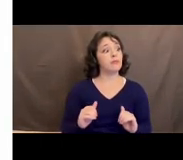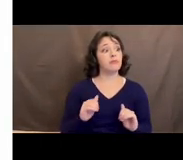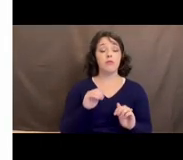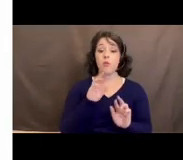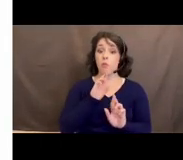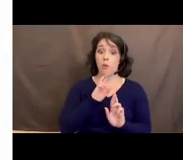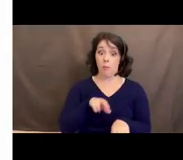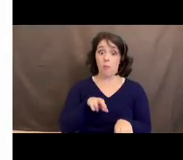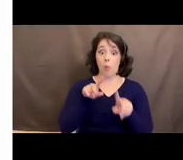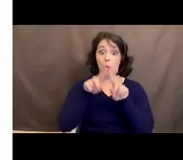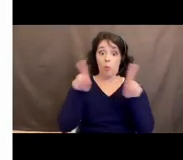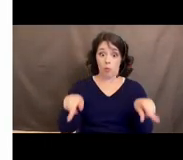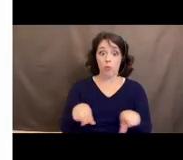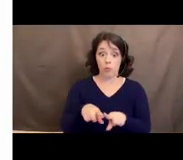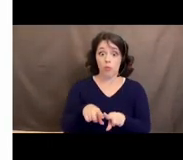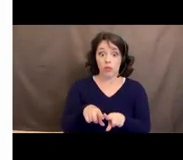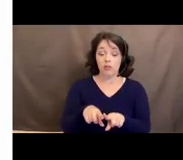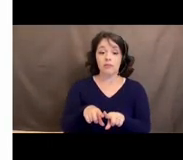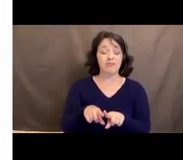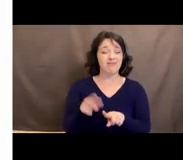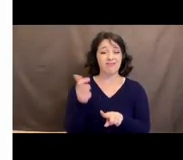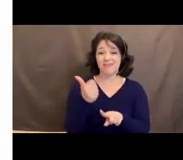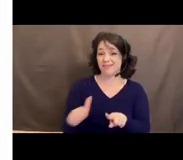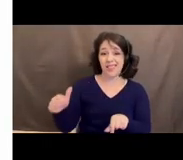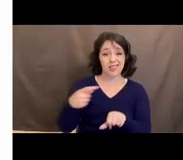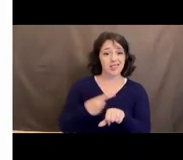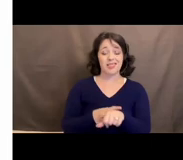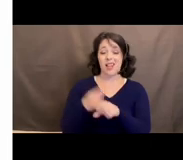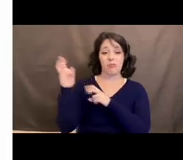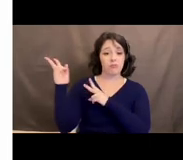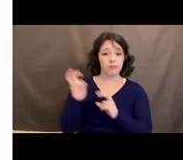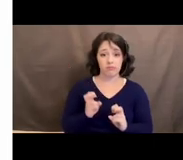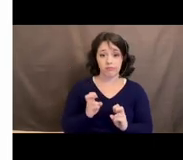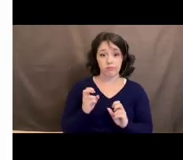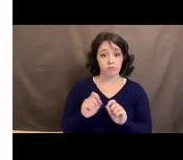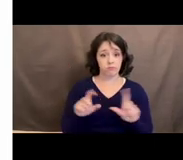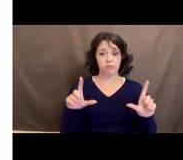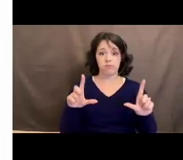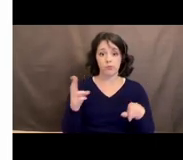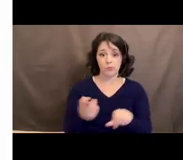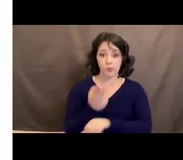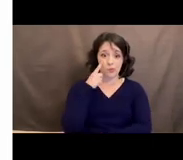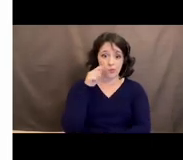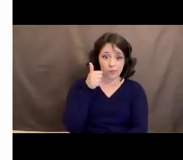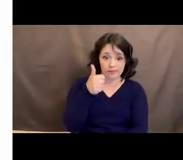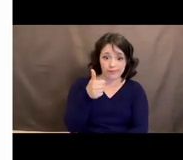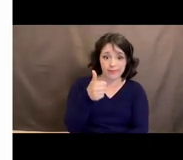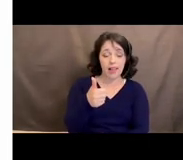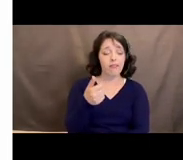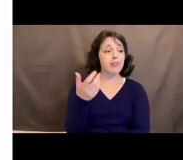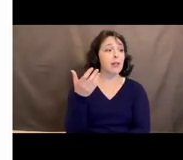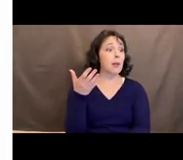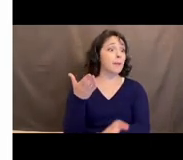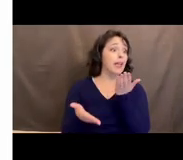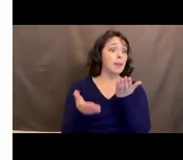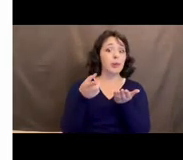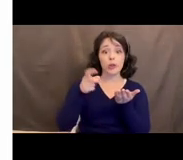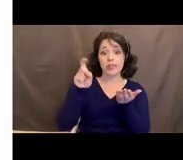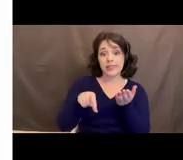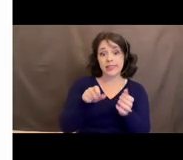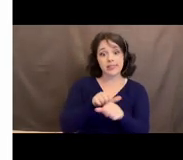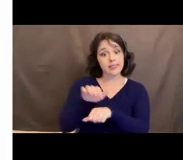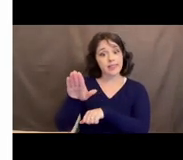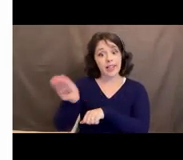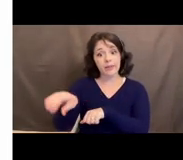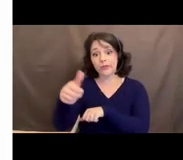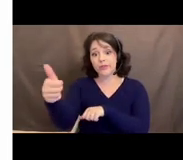different reports that you can pull at any time so that you can utilize them for your own management. Maybe you need to send them off to another agency